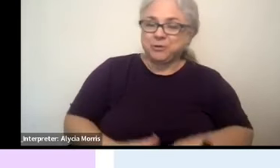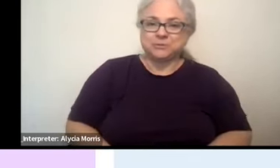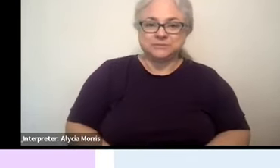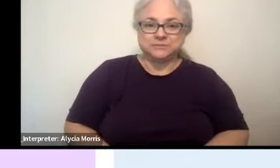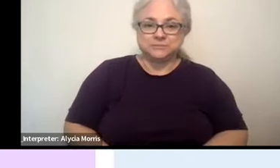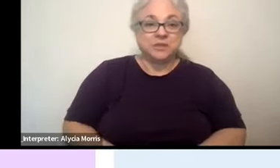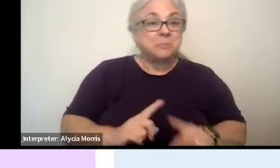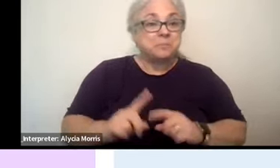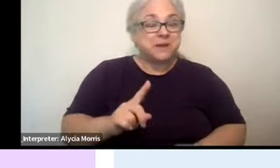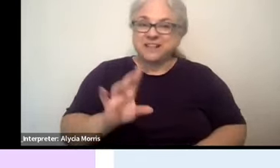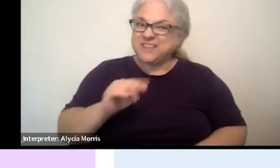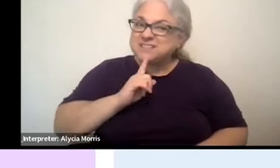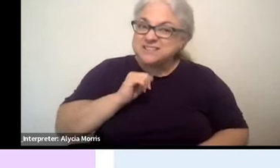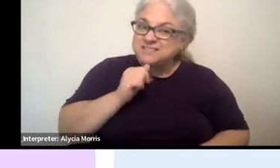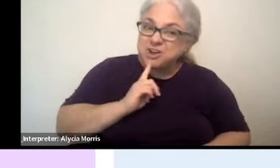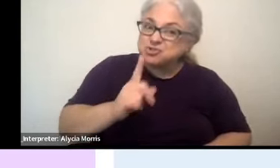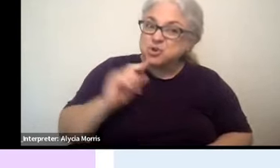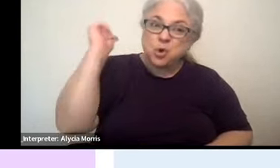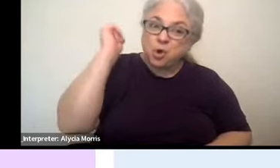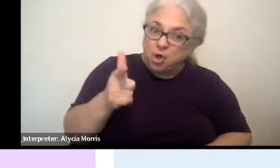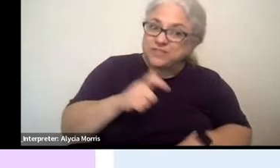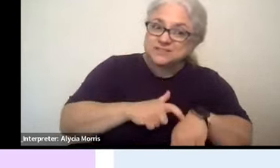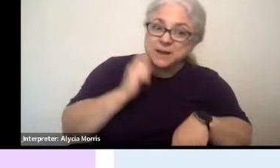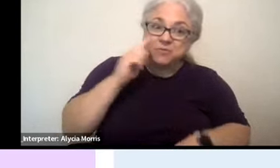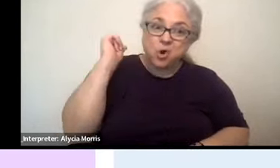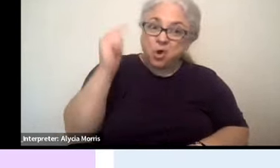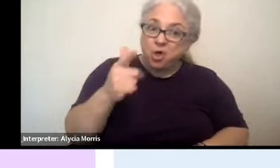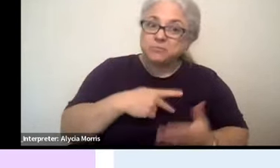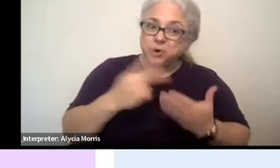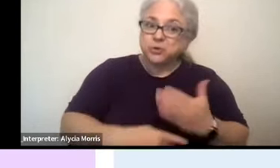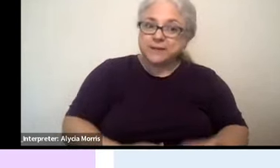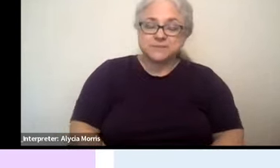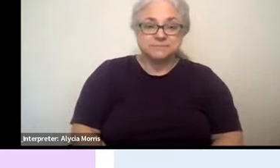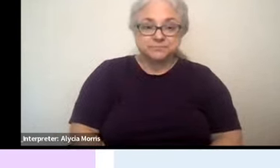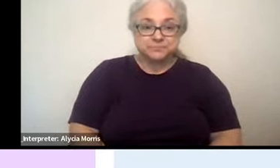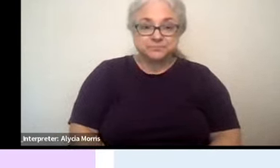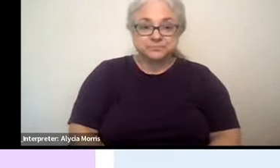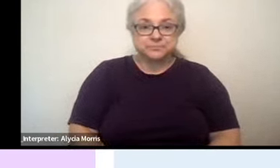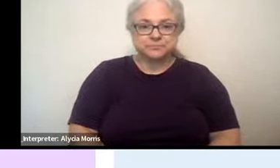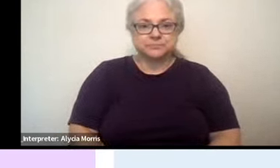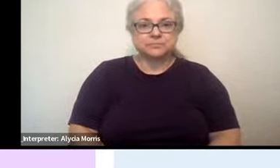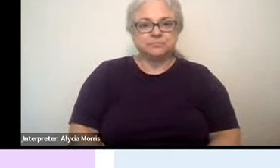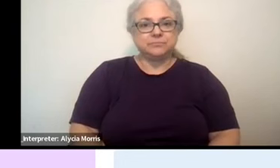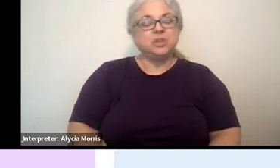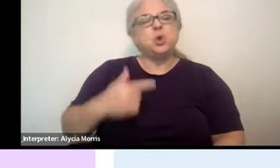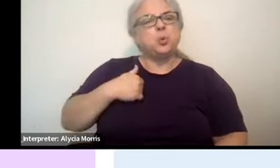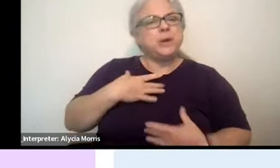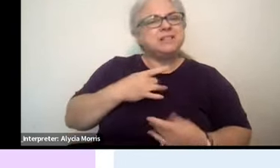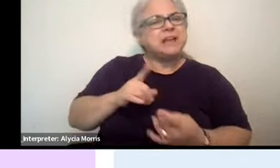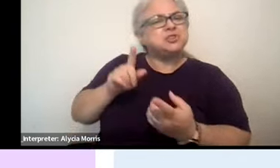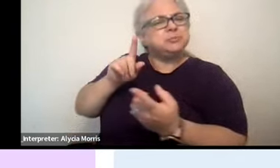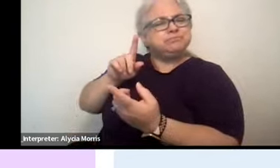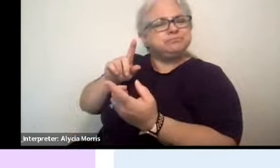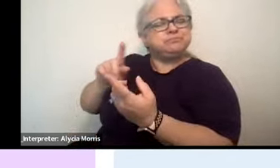not always going to be high in all programs. We also want to meet with the businesses at least 2 or 3